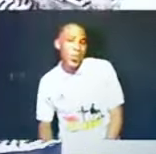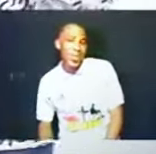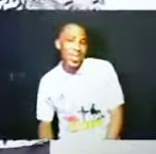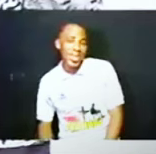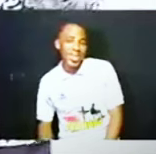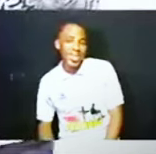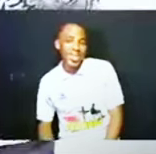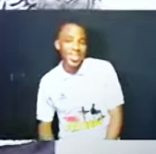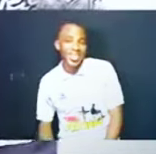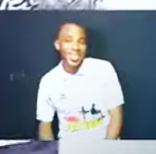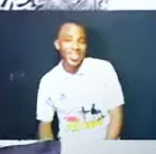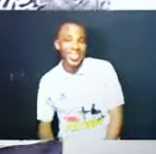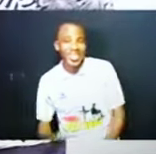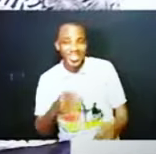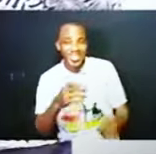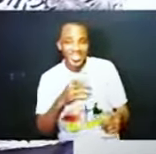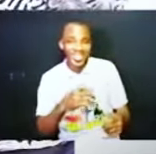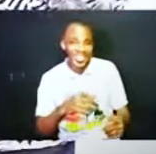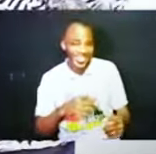I just